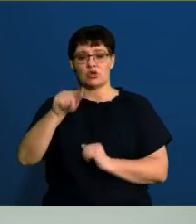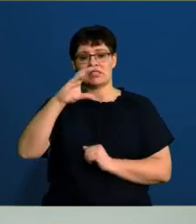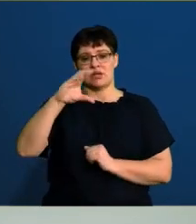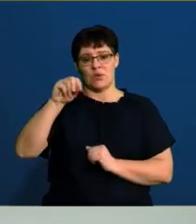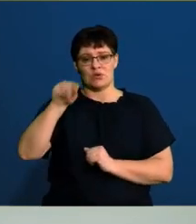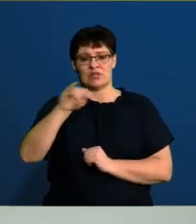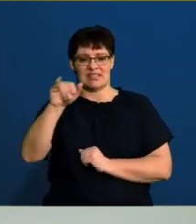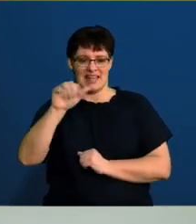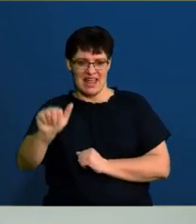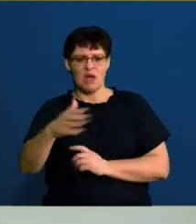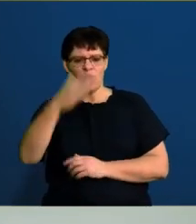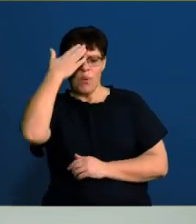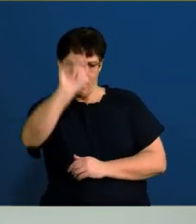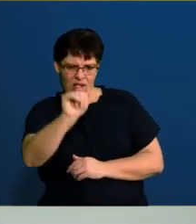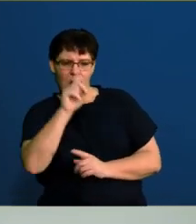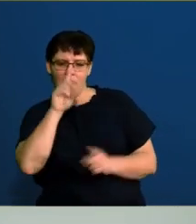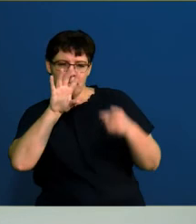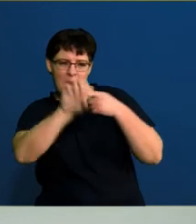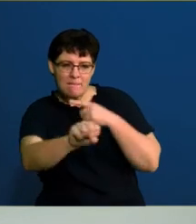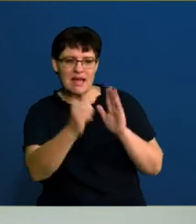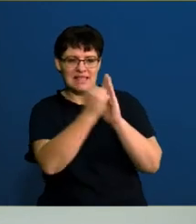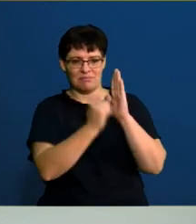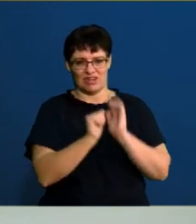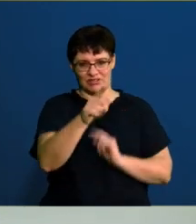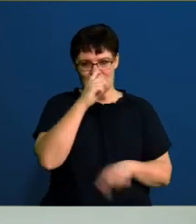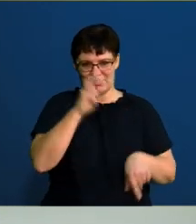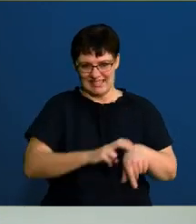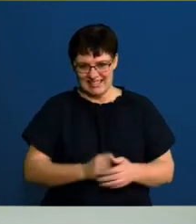www.wazamatrix.co.za, and then you'll know when to catch your favorite subjects.